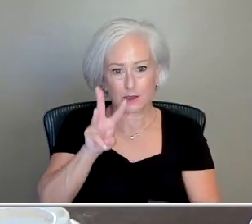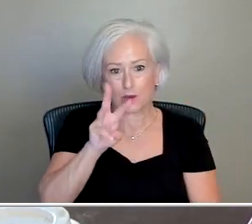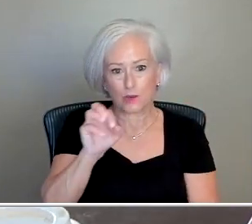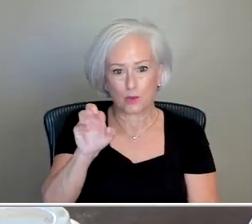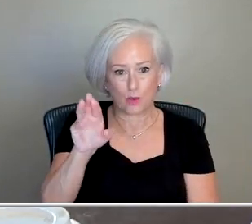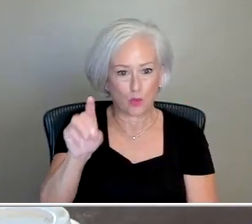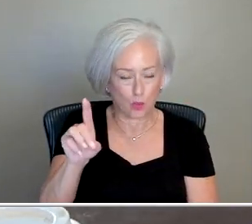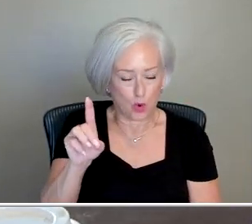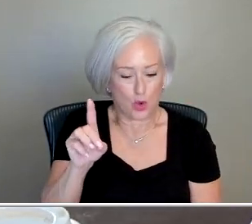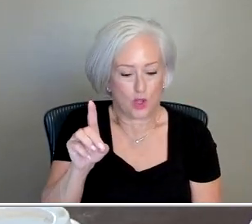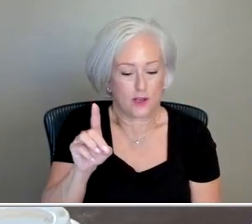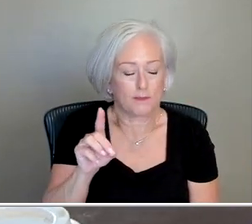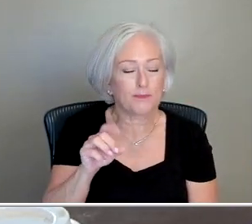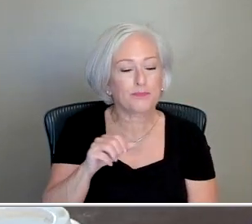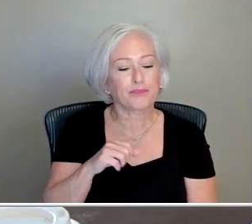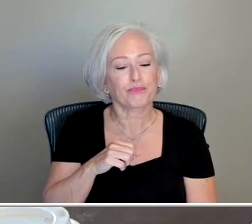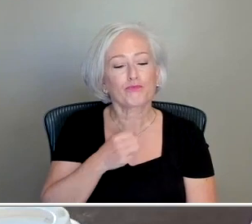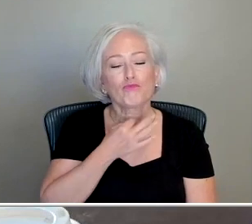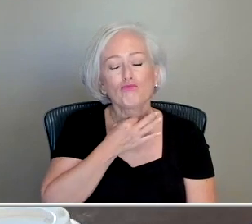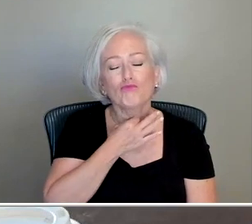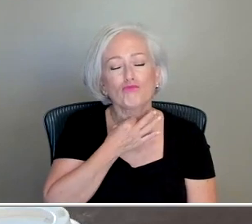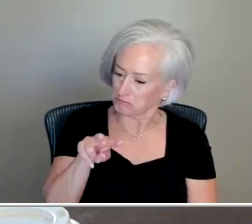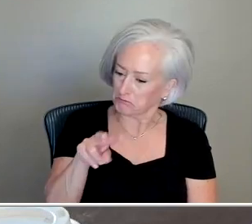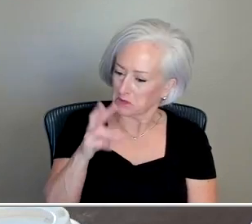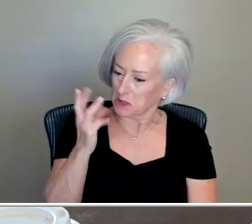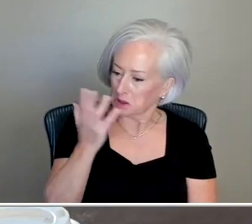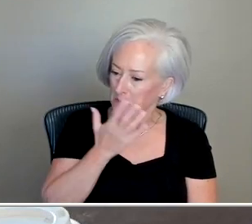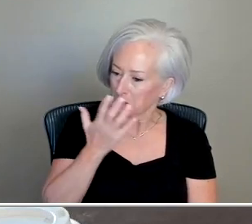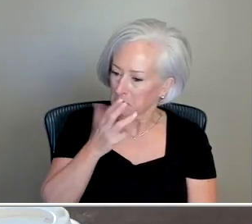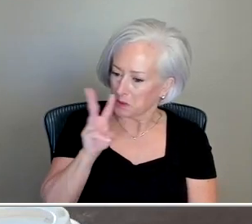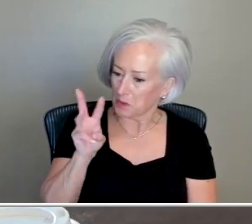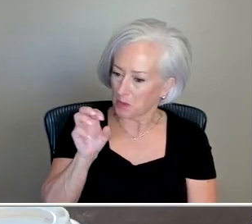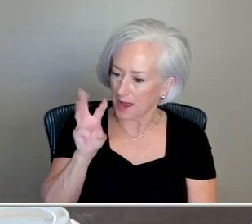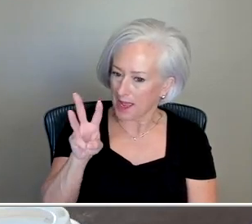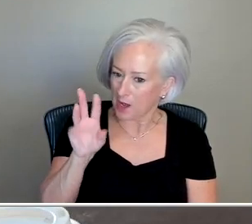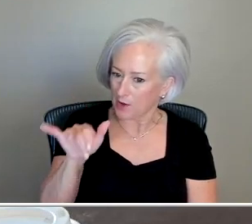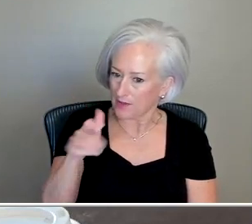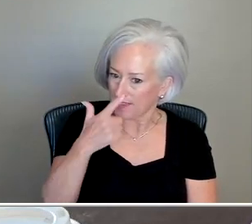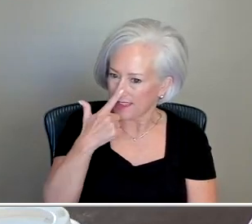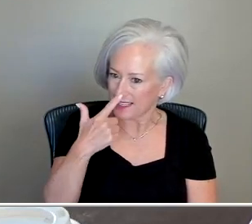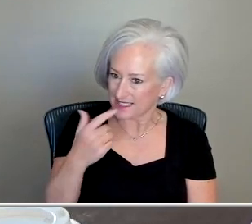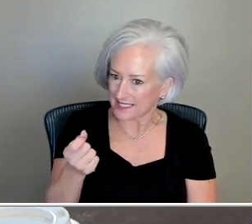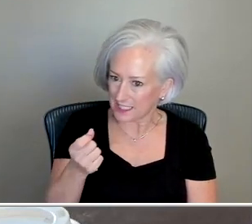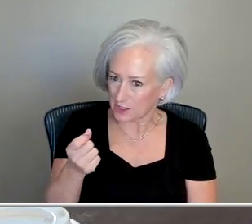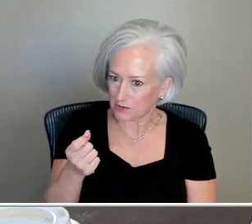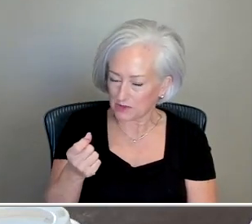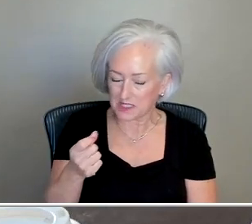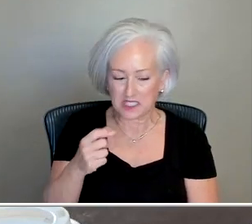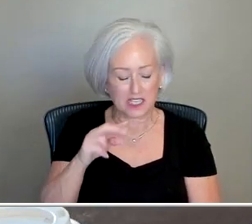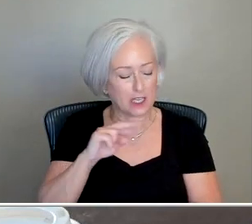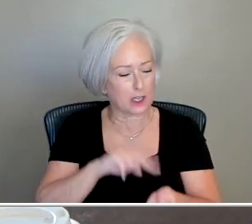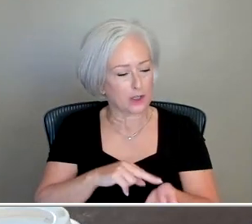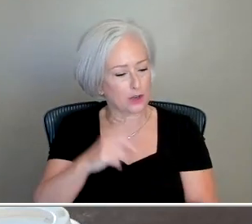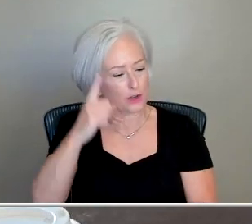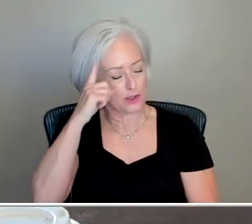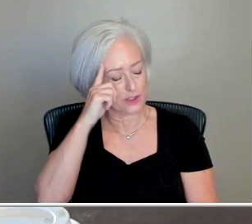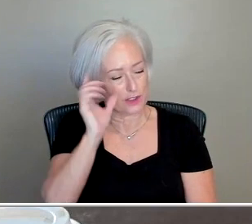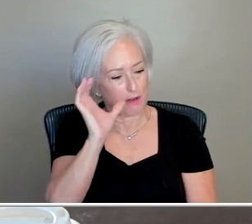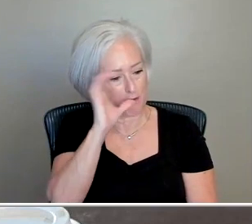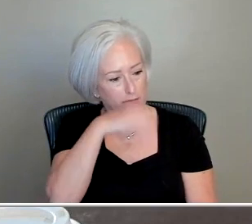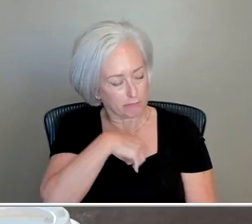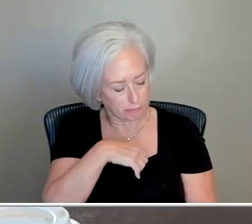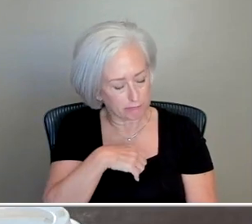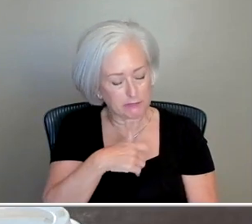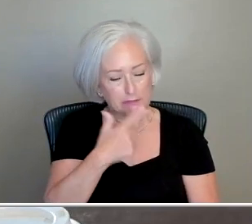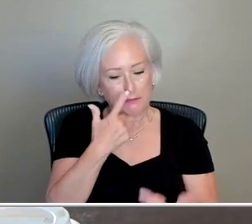says, wow, that is interesting. He brought his nurse. She thought it was amazing and thought it was interesting and scary